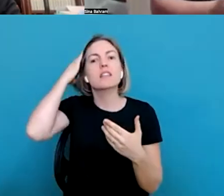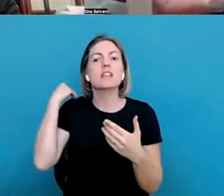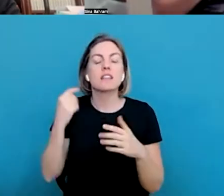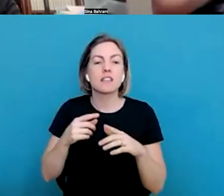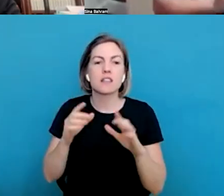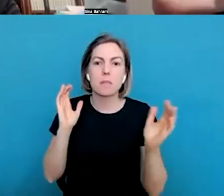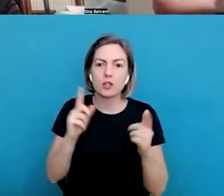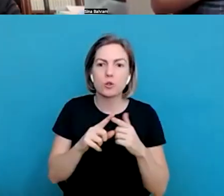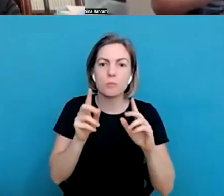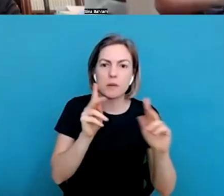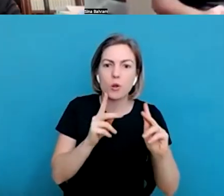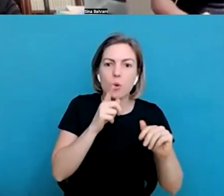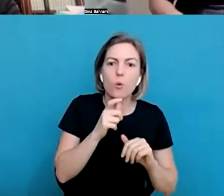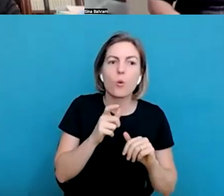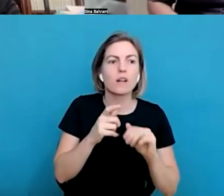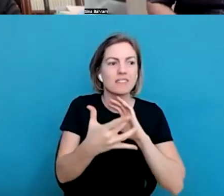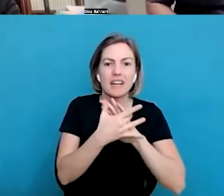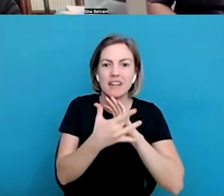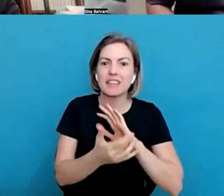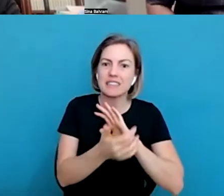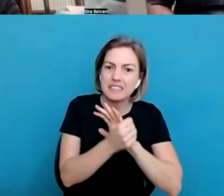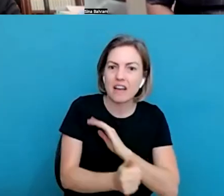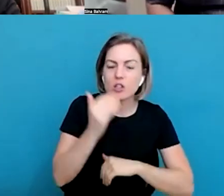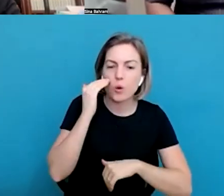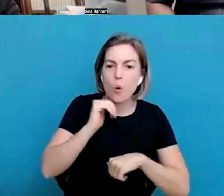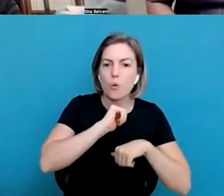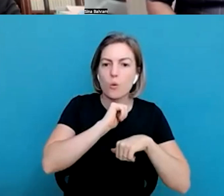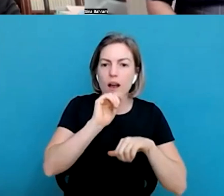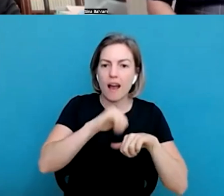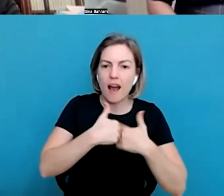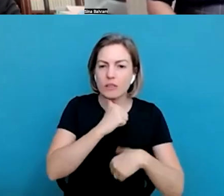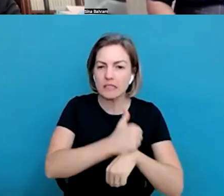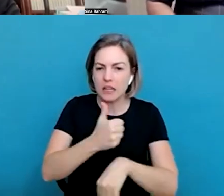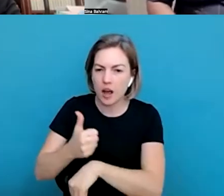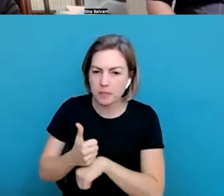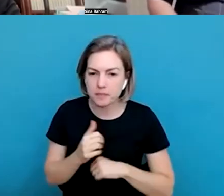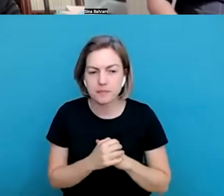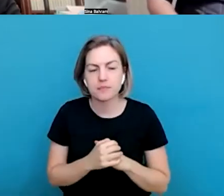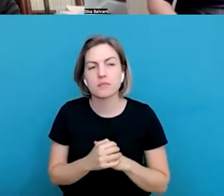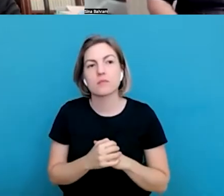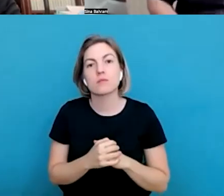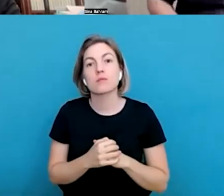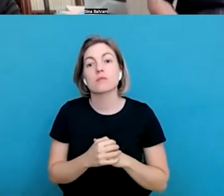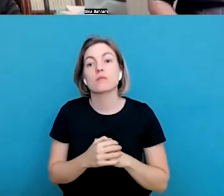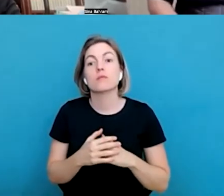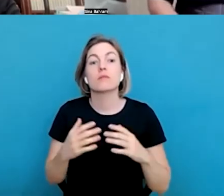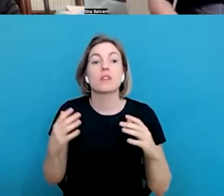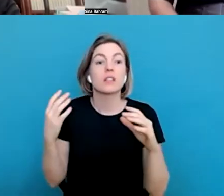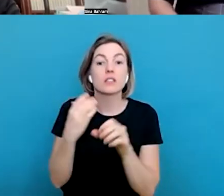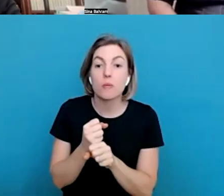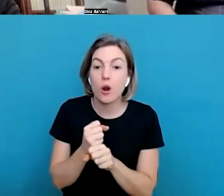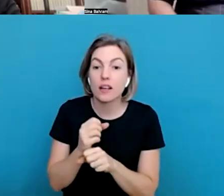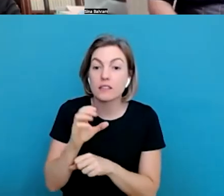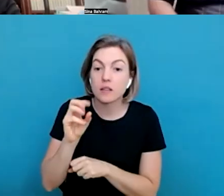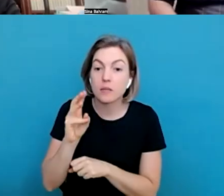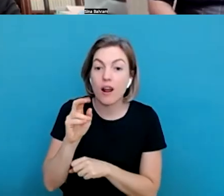who are technically savvy and know how to set these things up, right? Things like summarize this chart for me, right? There's been